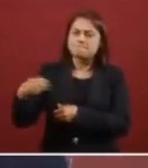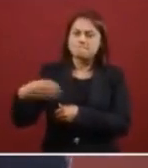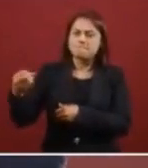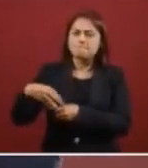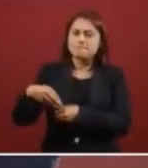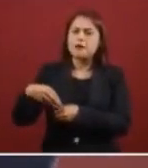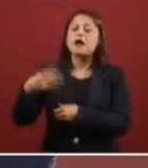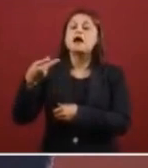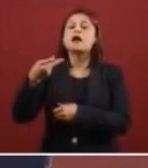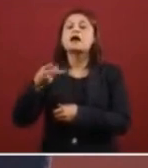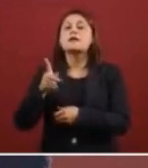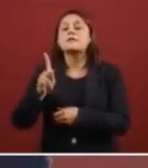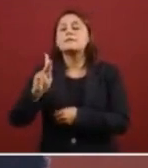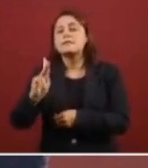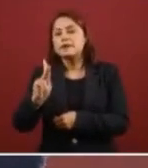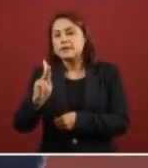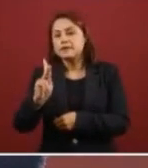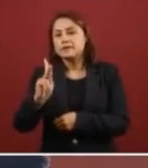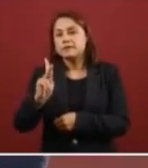but at the same time,